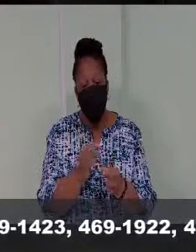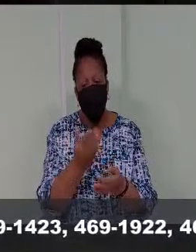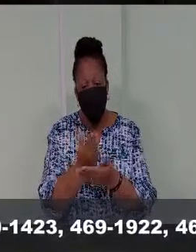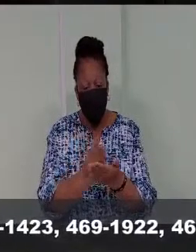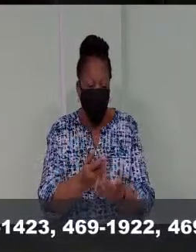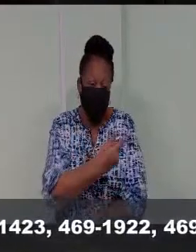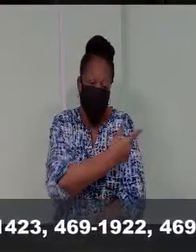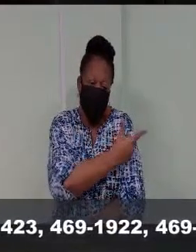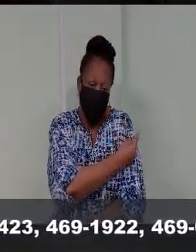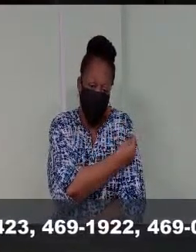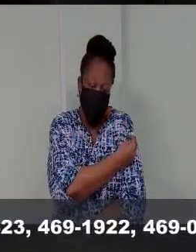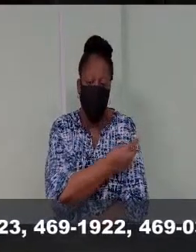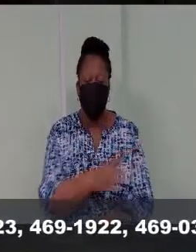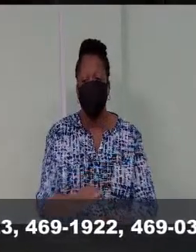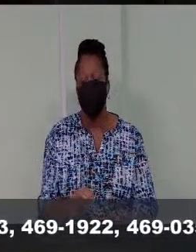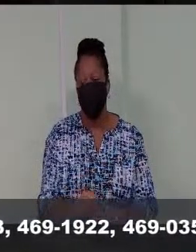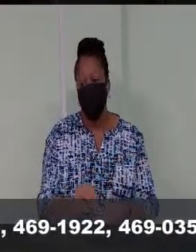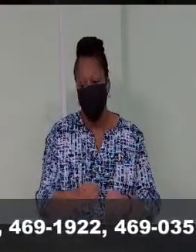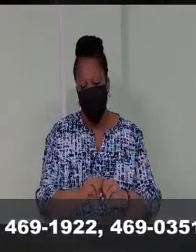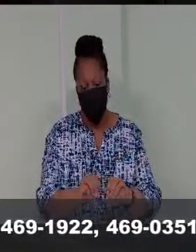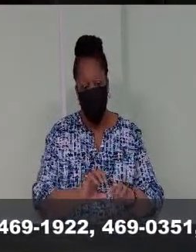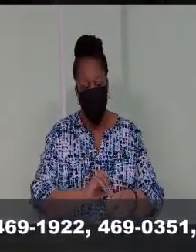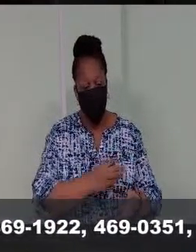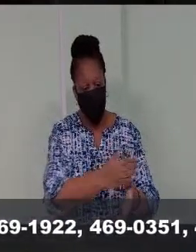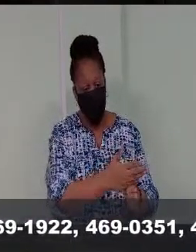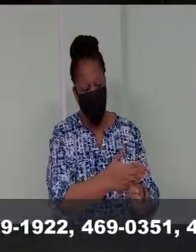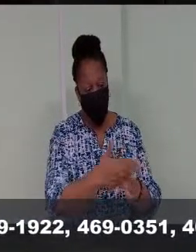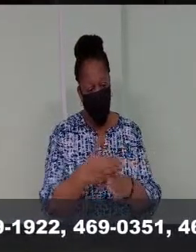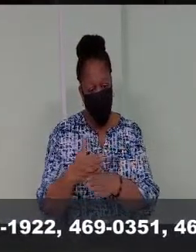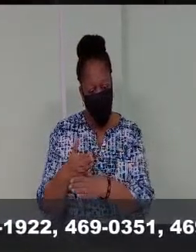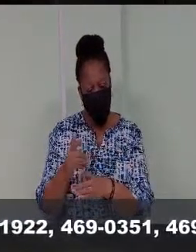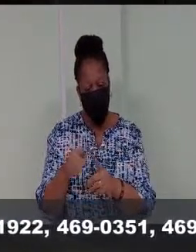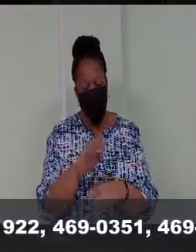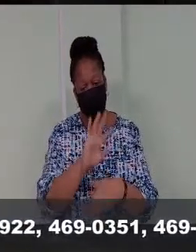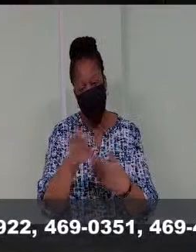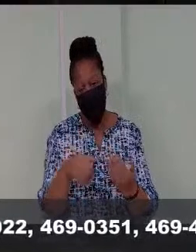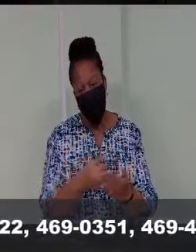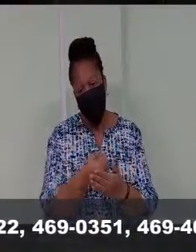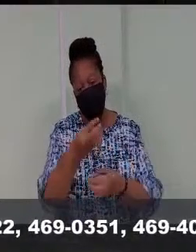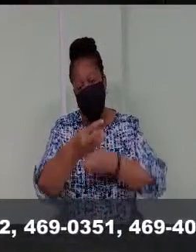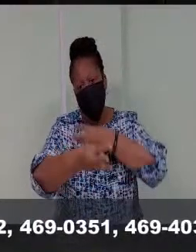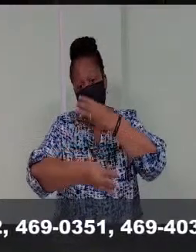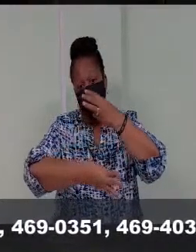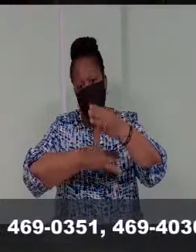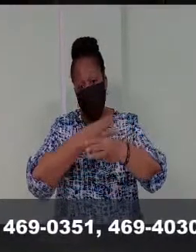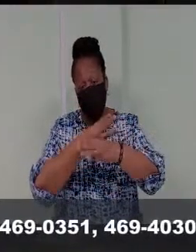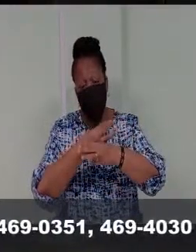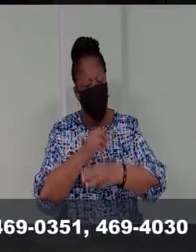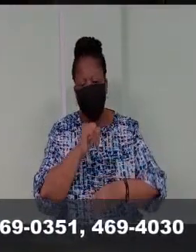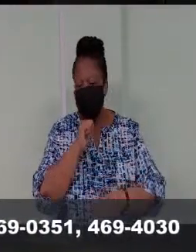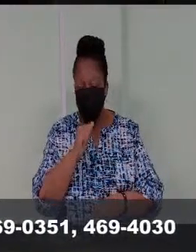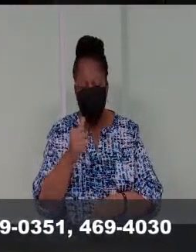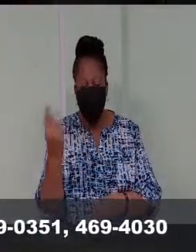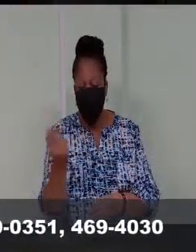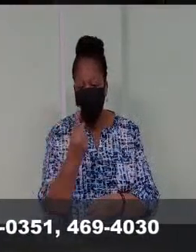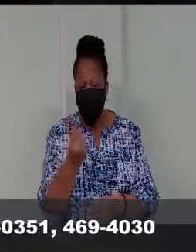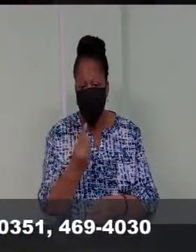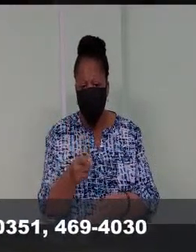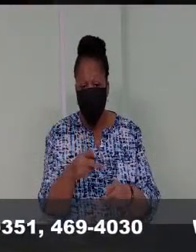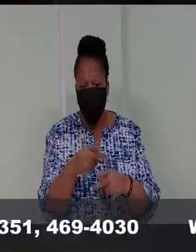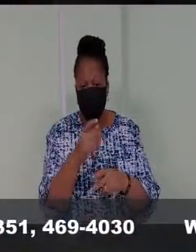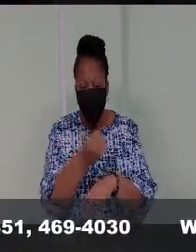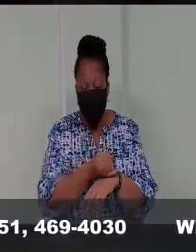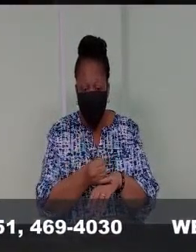single person around the world, and not just to the first world countries who have the financial resources